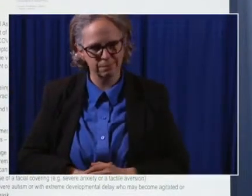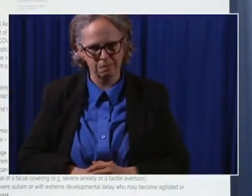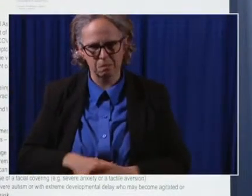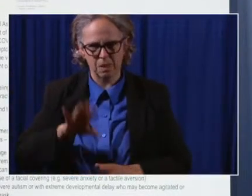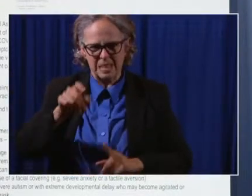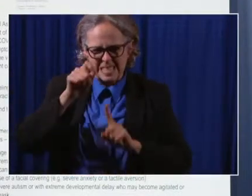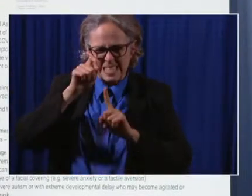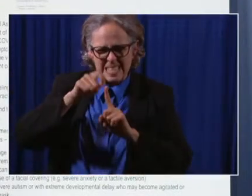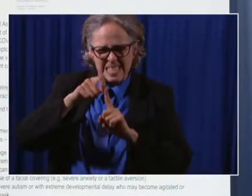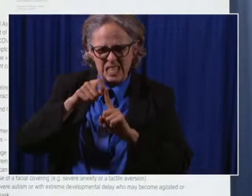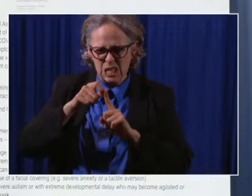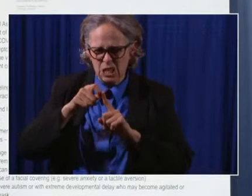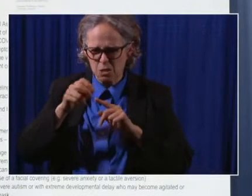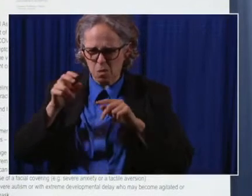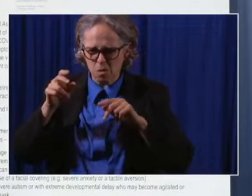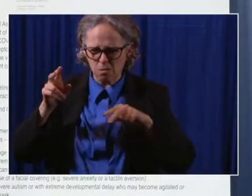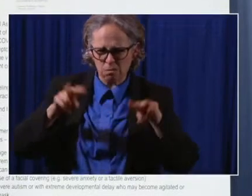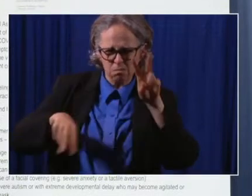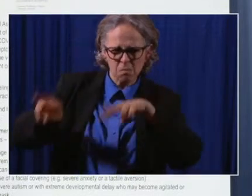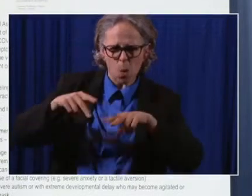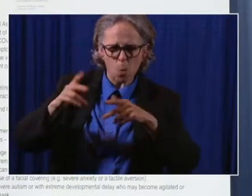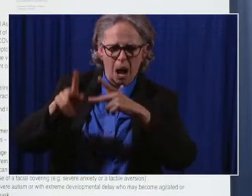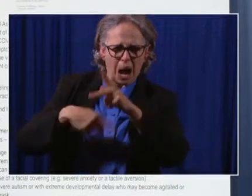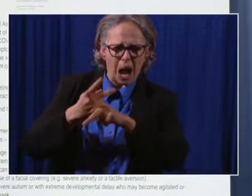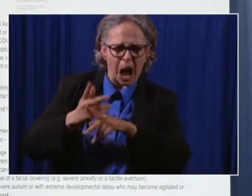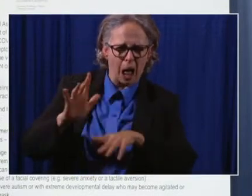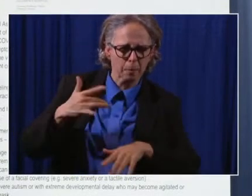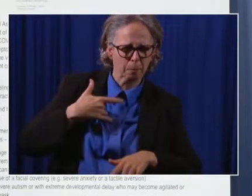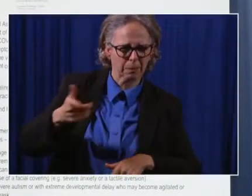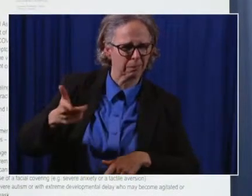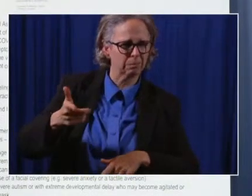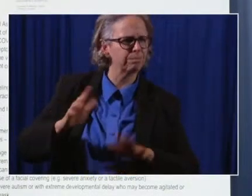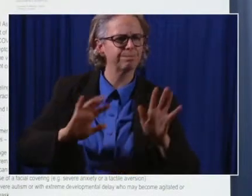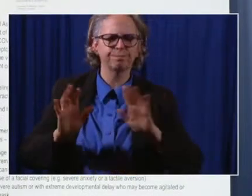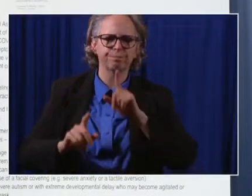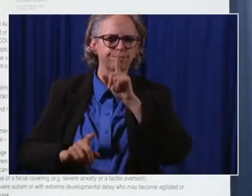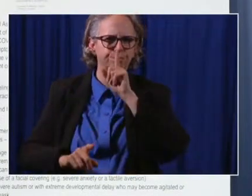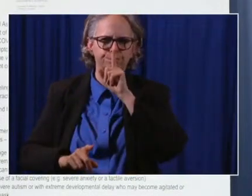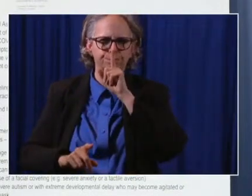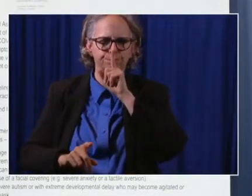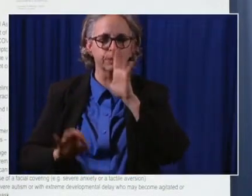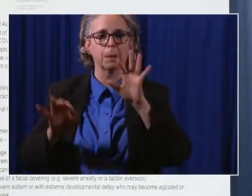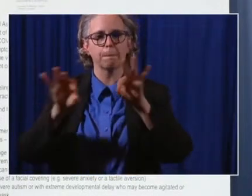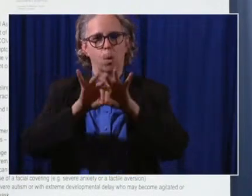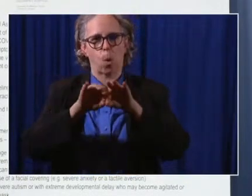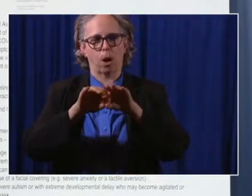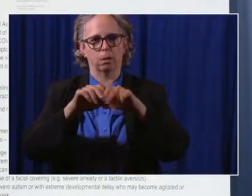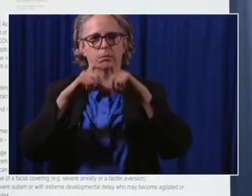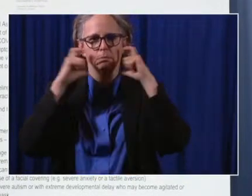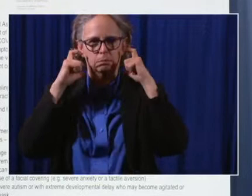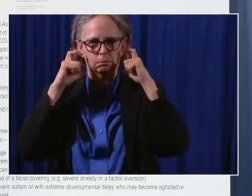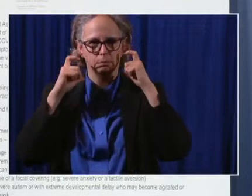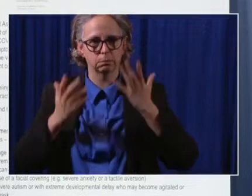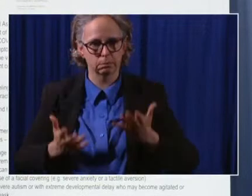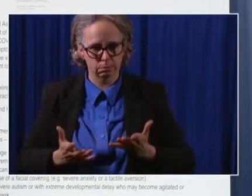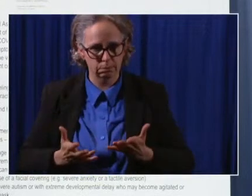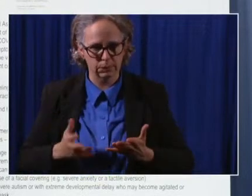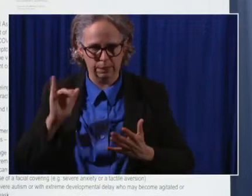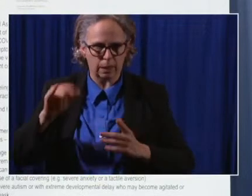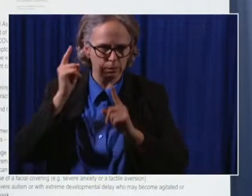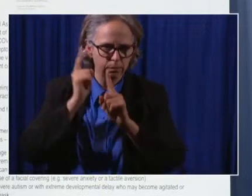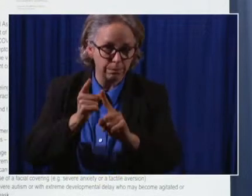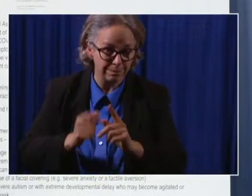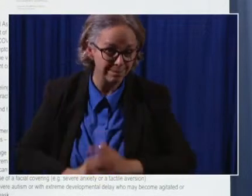judgmental, put something on. And, I think that's what the goal should